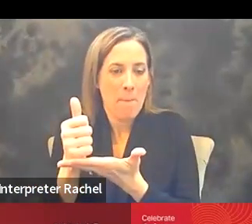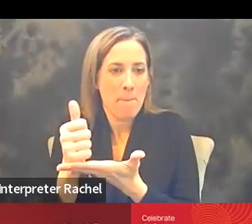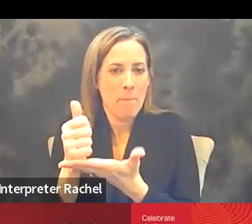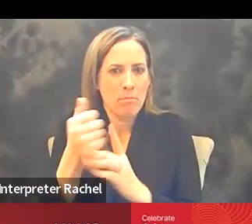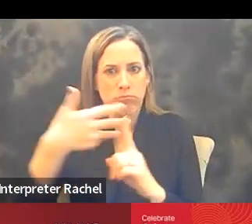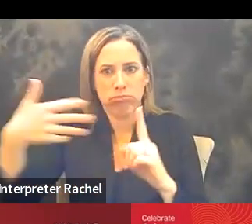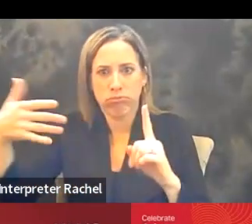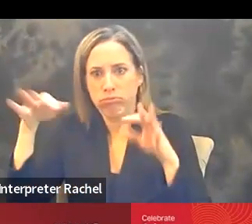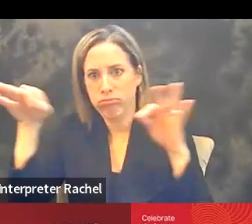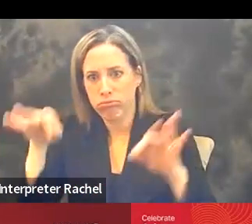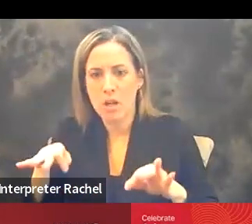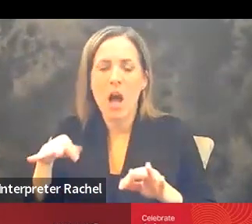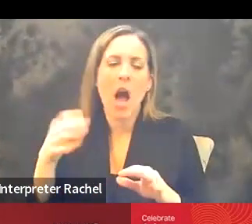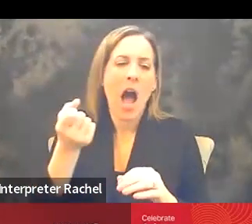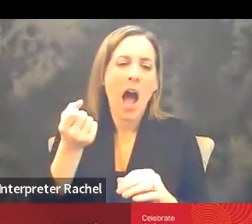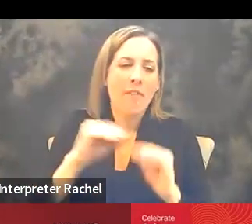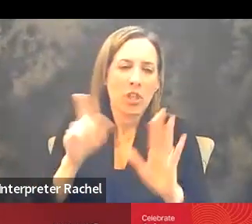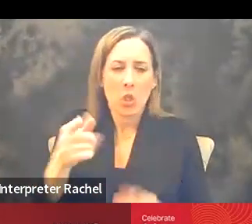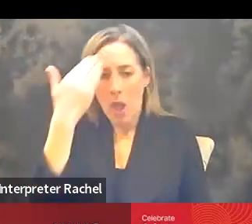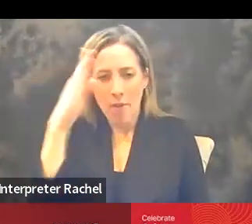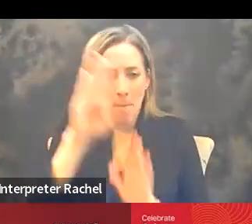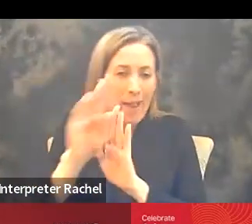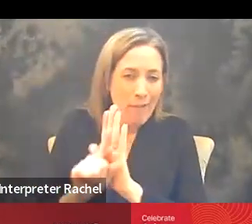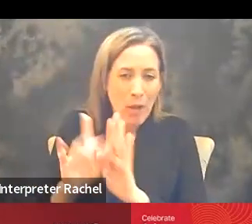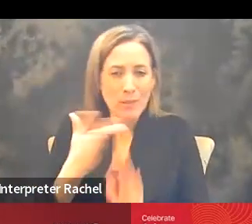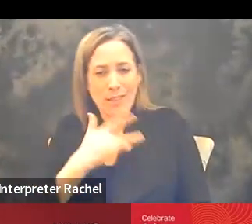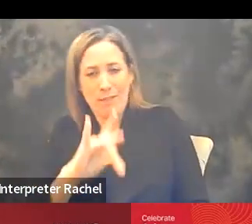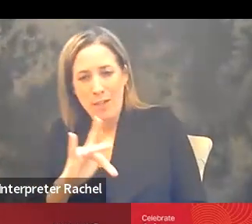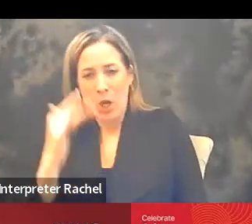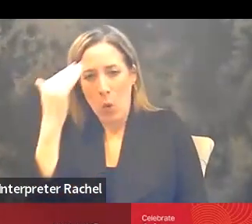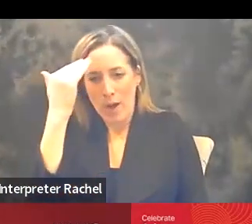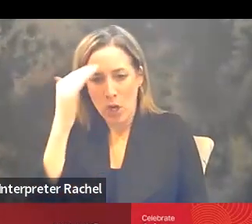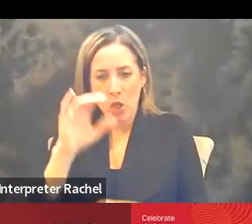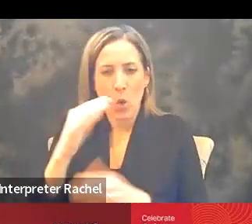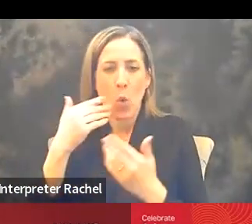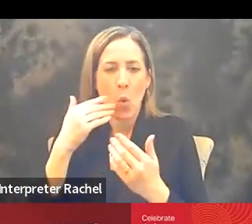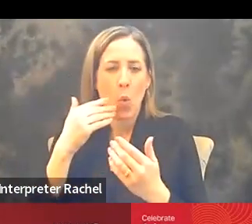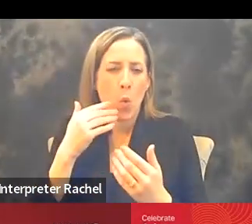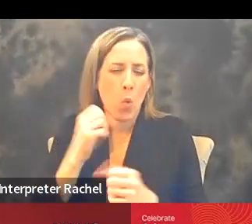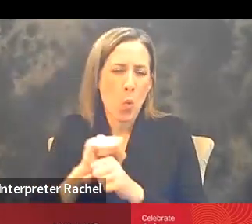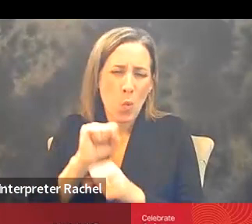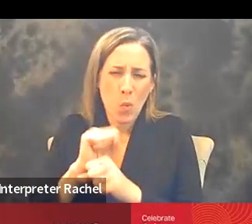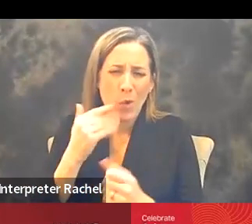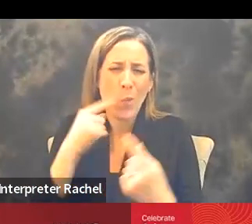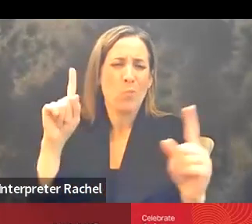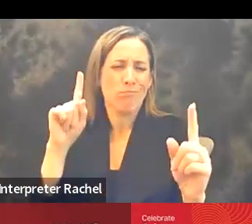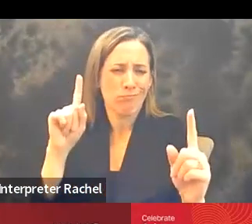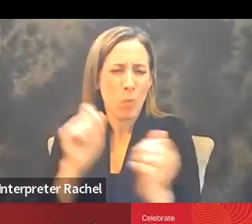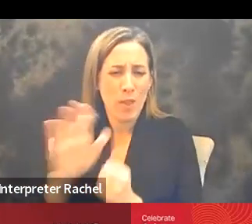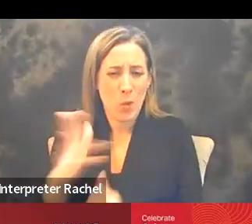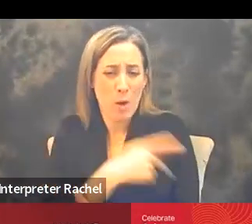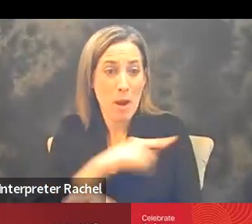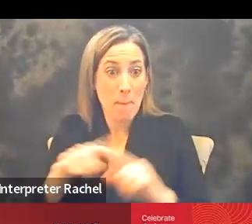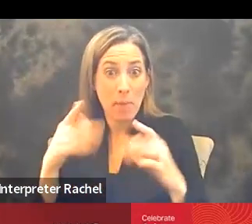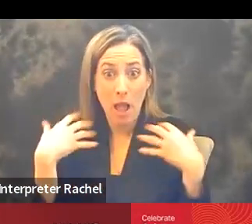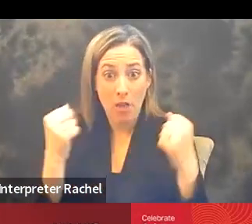the sensitivity, the awareness to make it probably work very well with your patients. But you know, in healthcare today, in